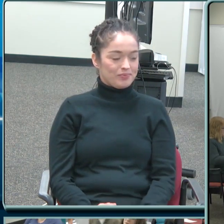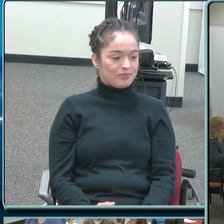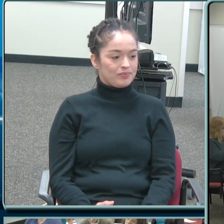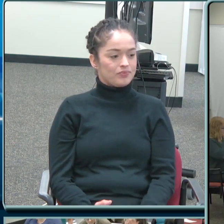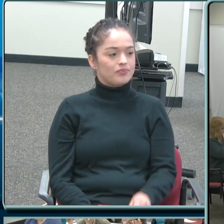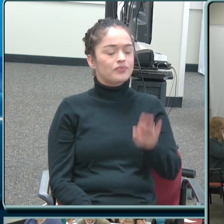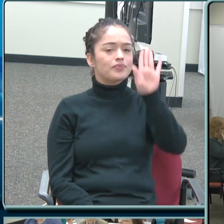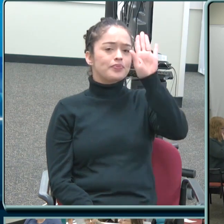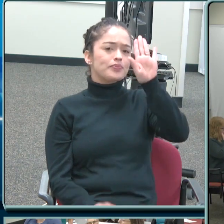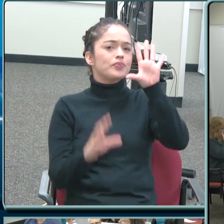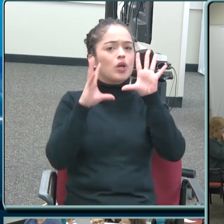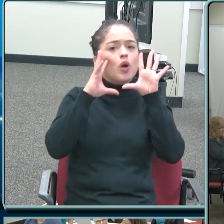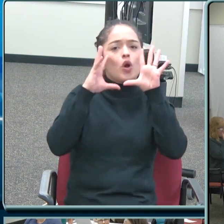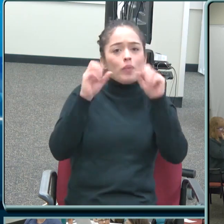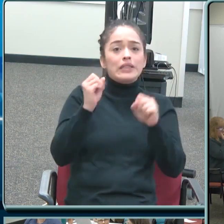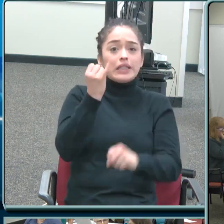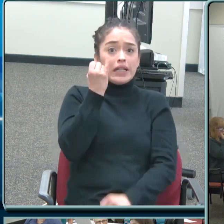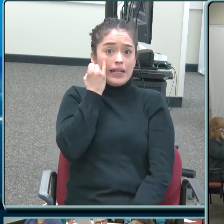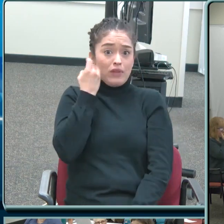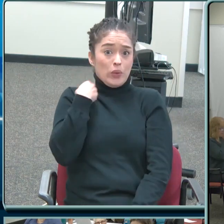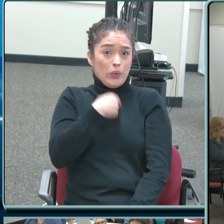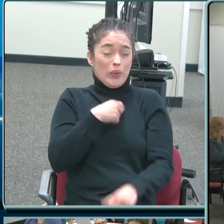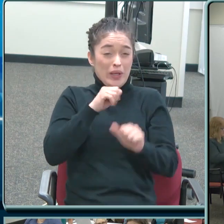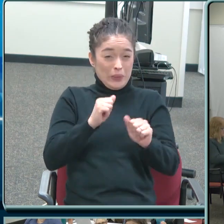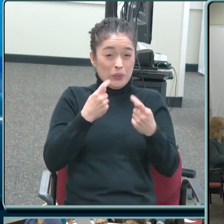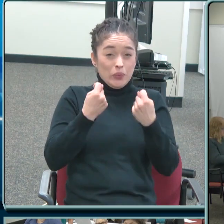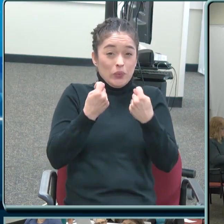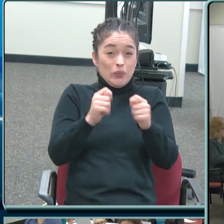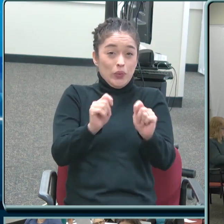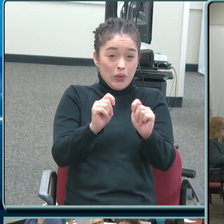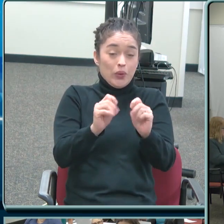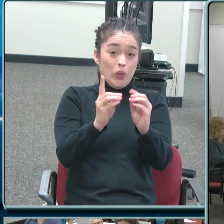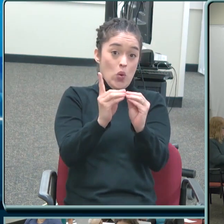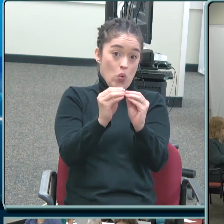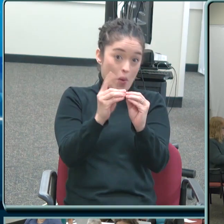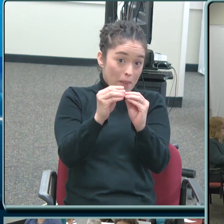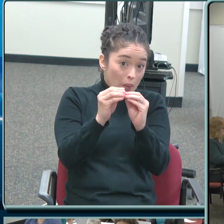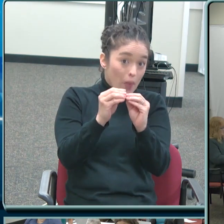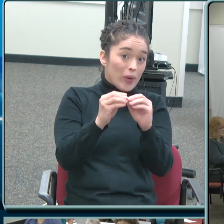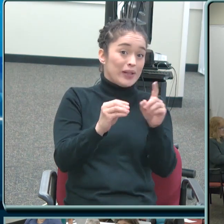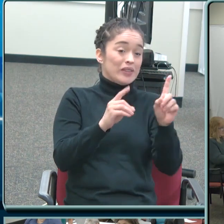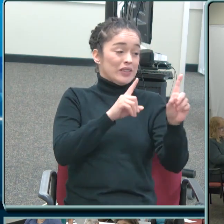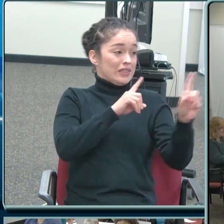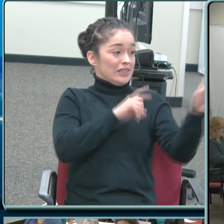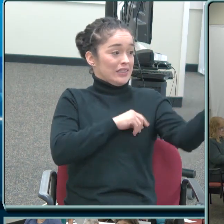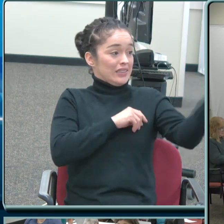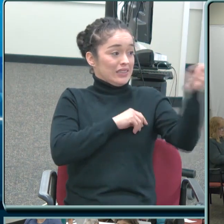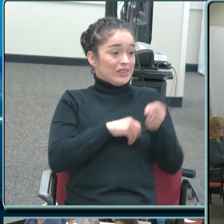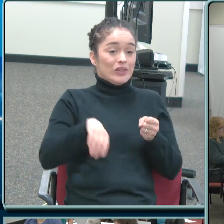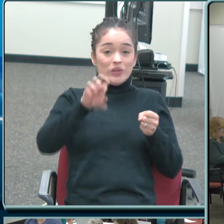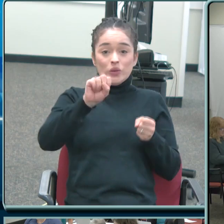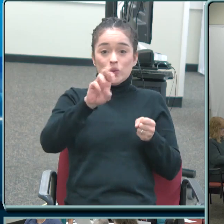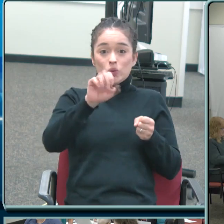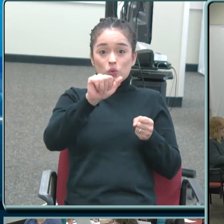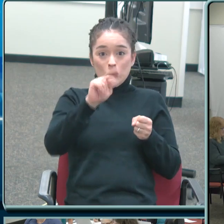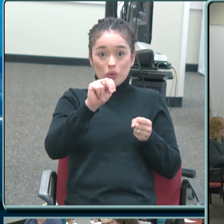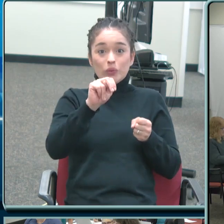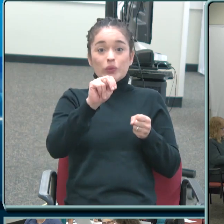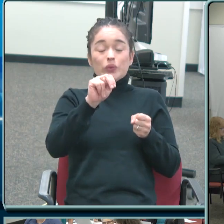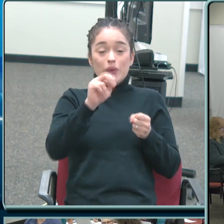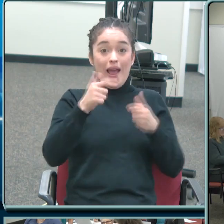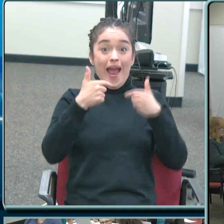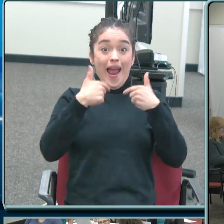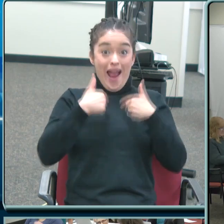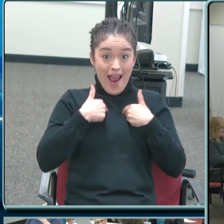And President Colas, if we could try one more modality to have Susan be able to participate in this meeting with us. Sure.